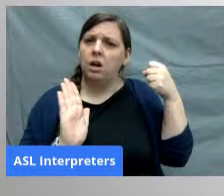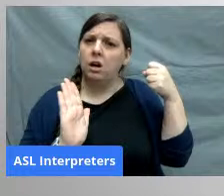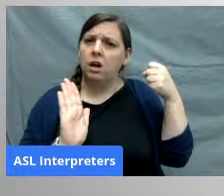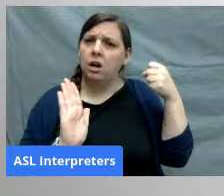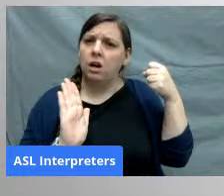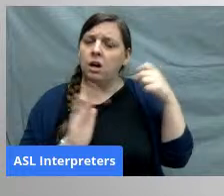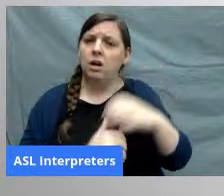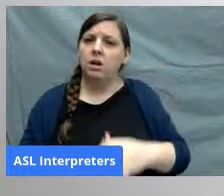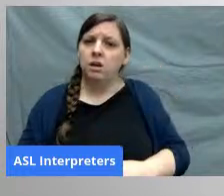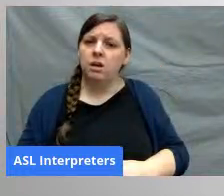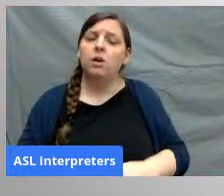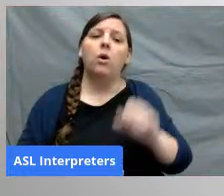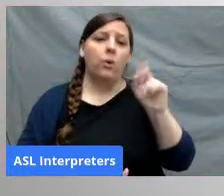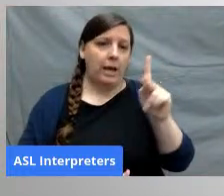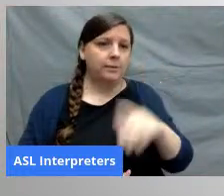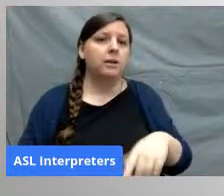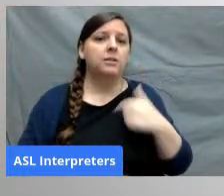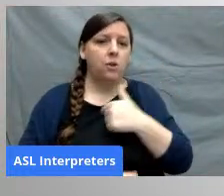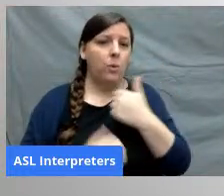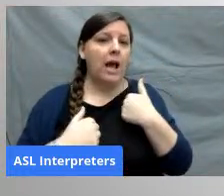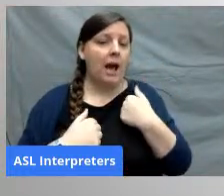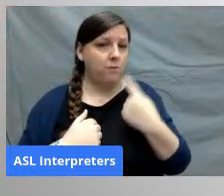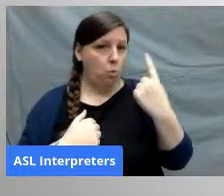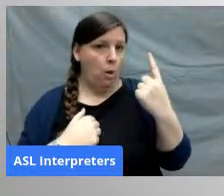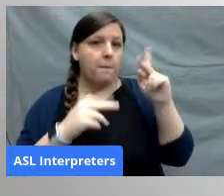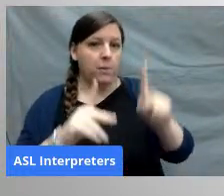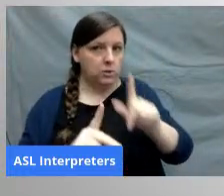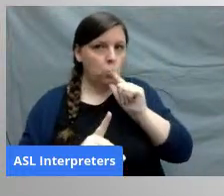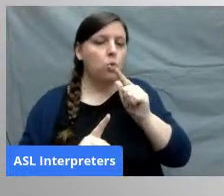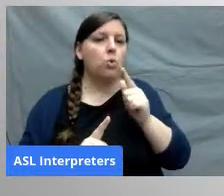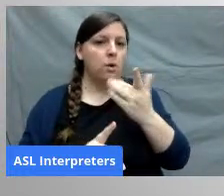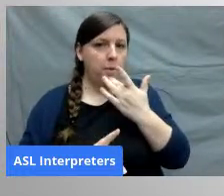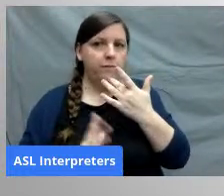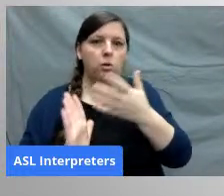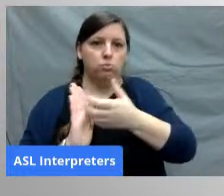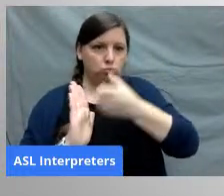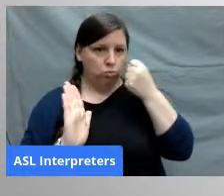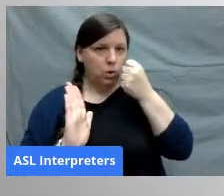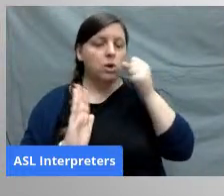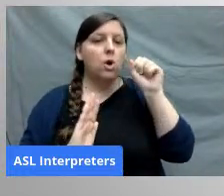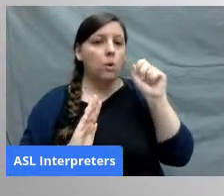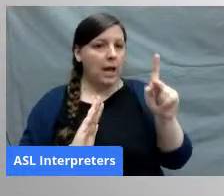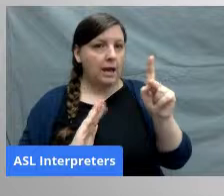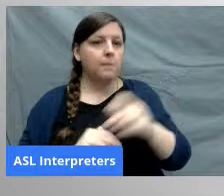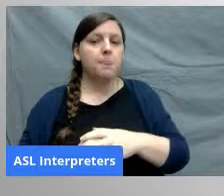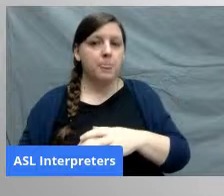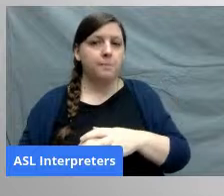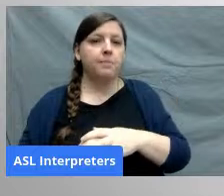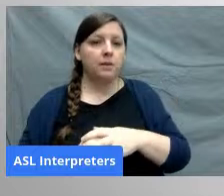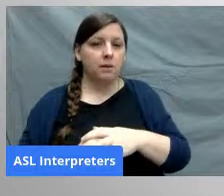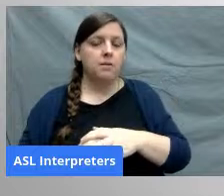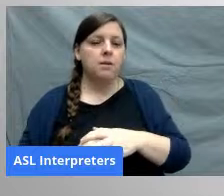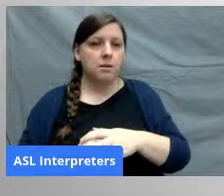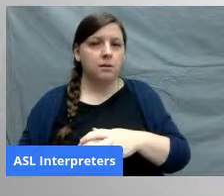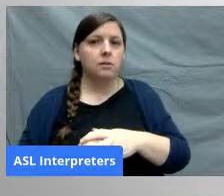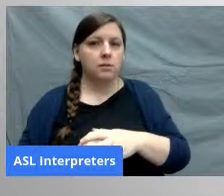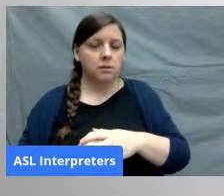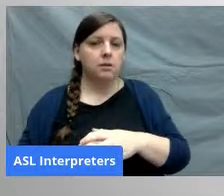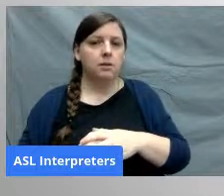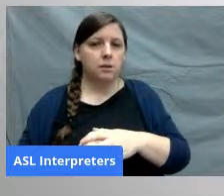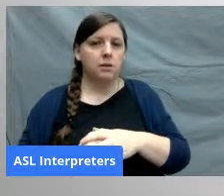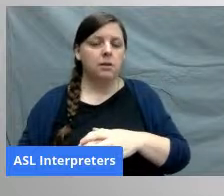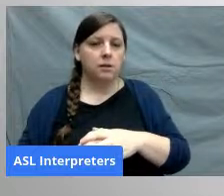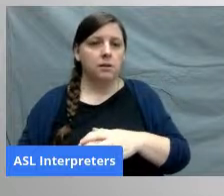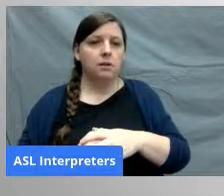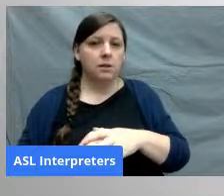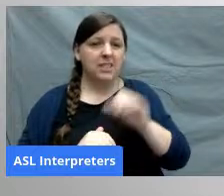Okay. All right, so we have at least one person wanting to pull it off. So we'll pull that off. Ms. Palmer and Dr.